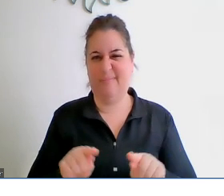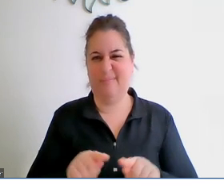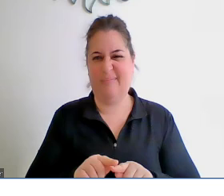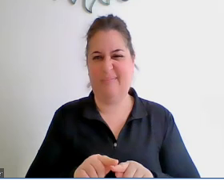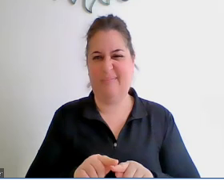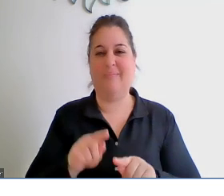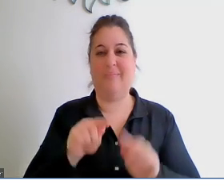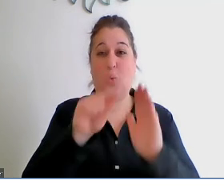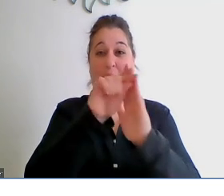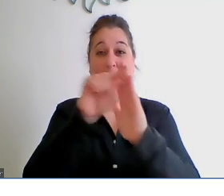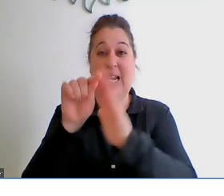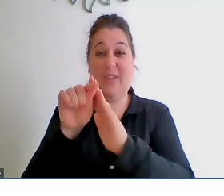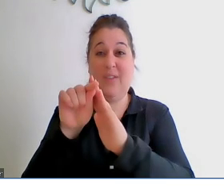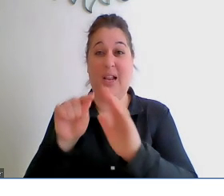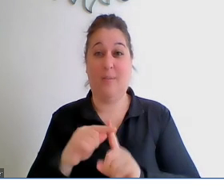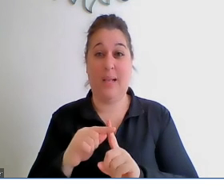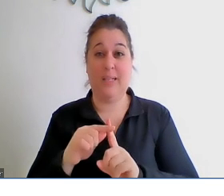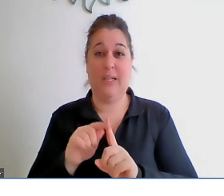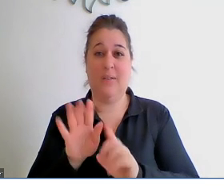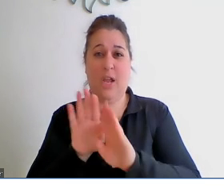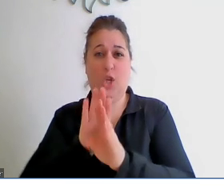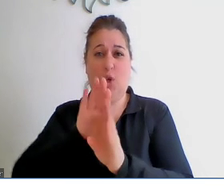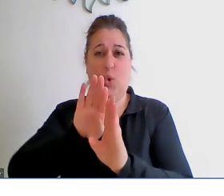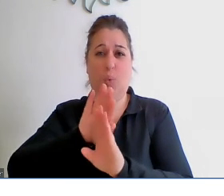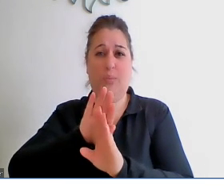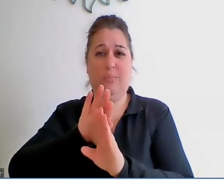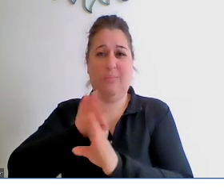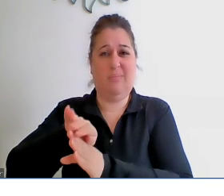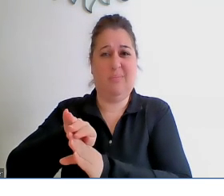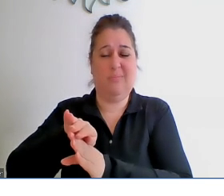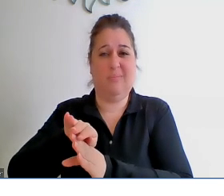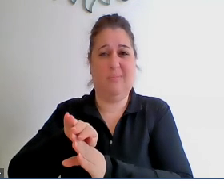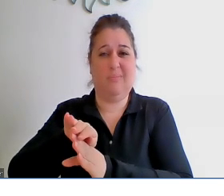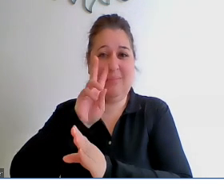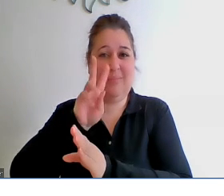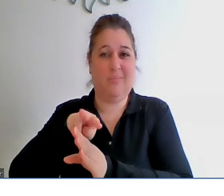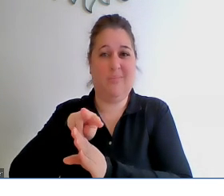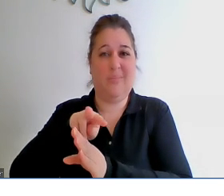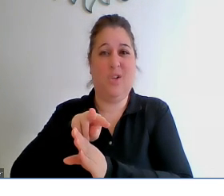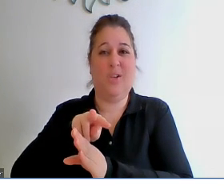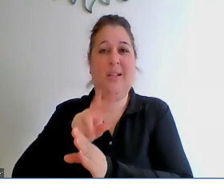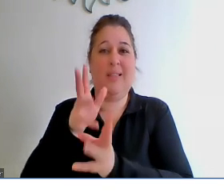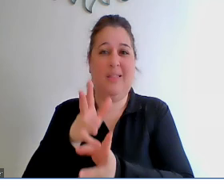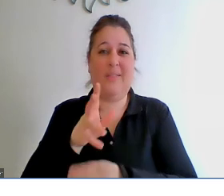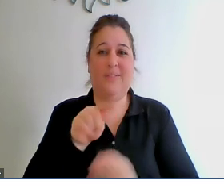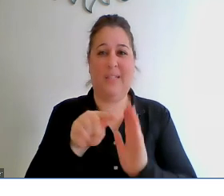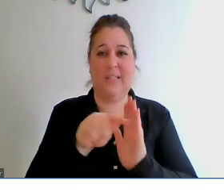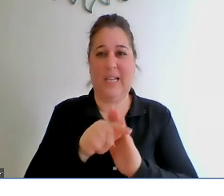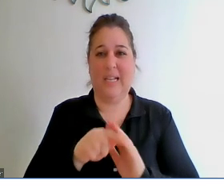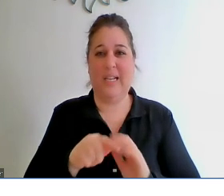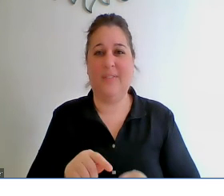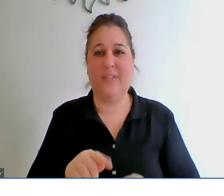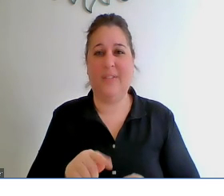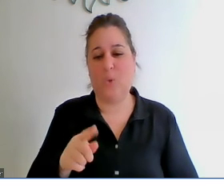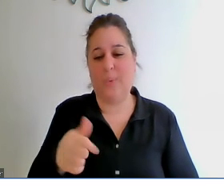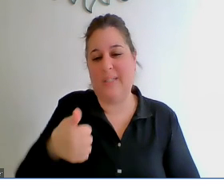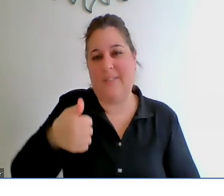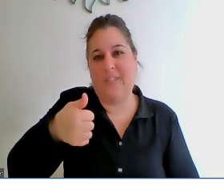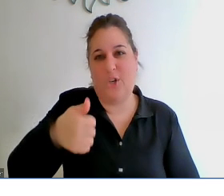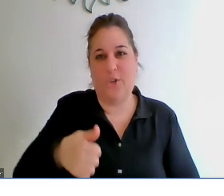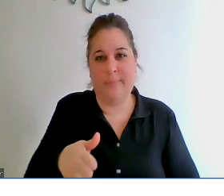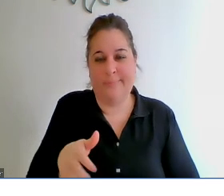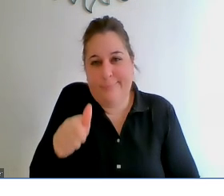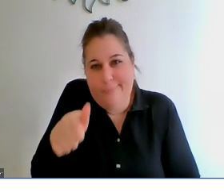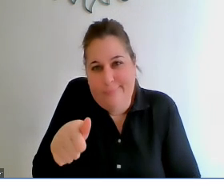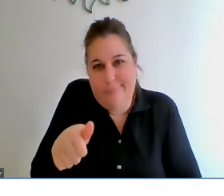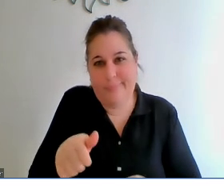again. So say if you have negative 3 times 4. That's a negative and a